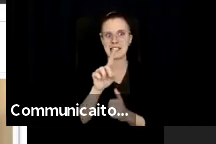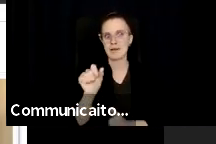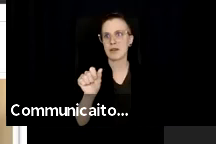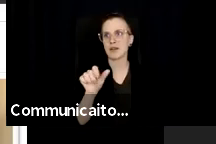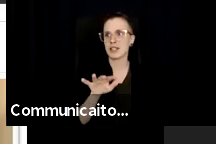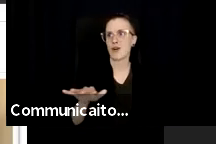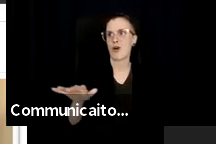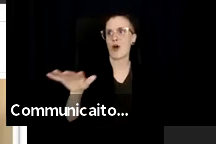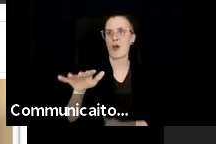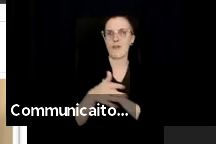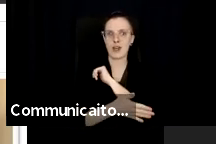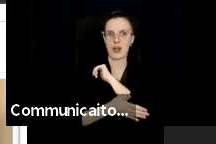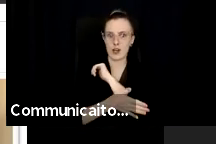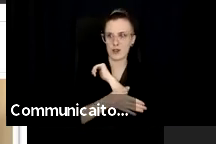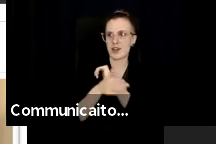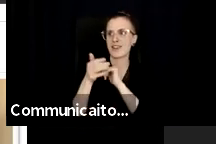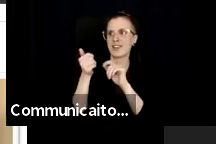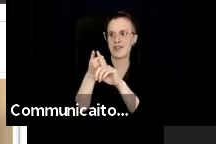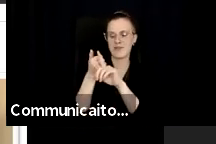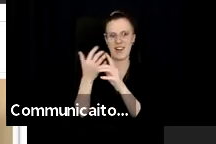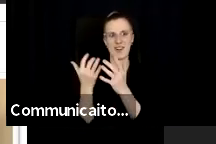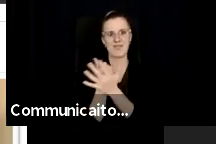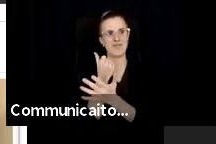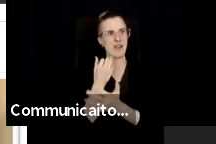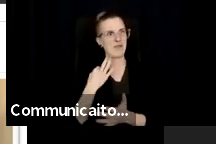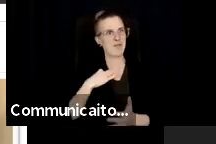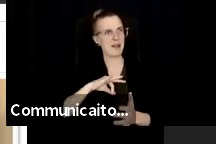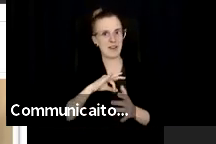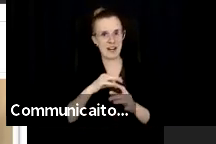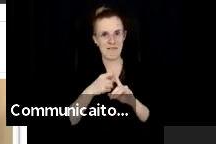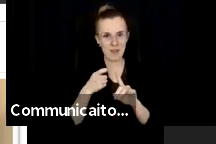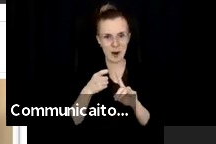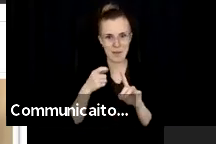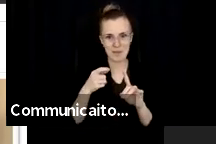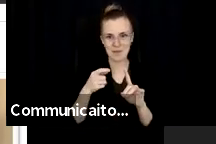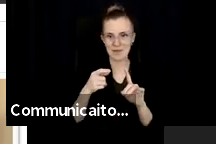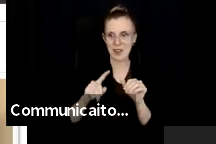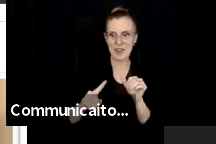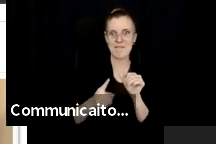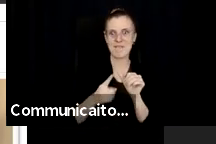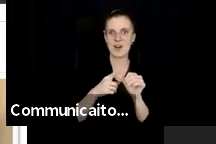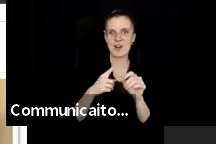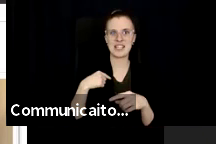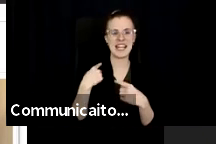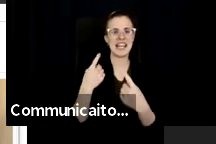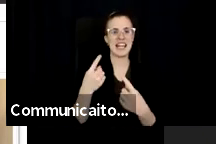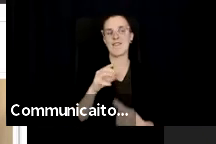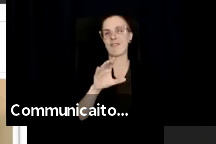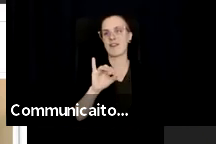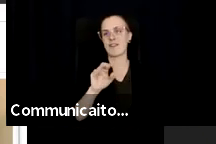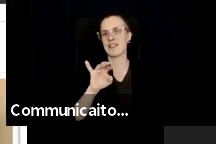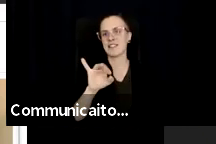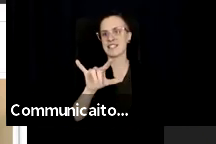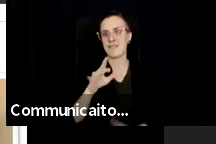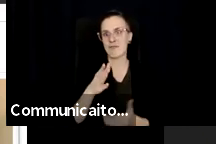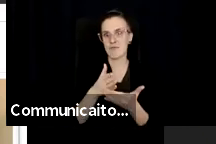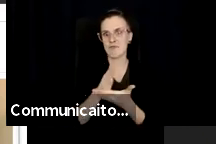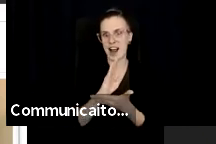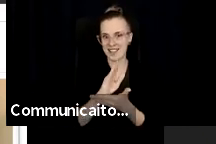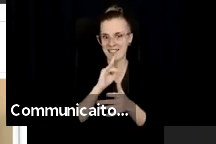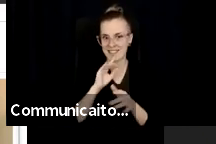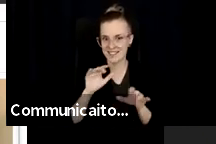have benefited from this, the first ever Civil Rights Act for people